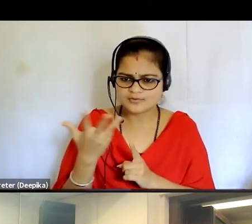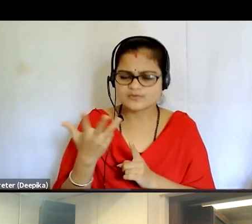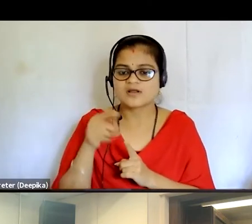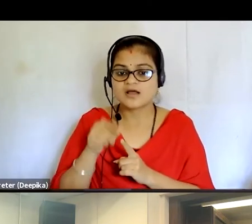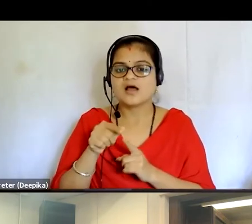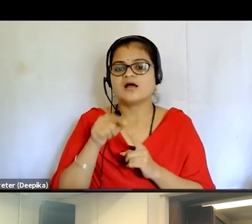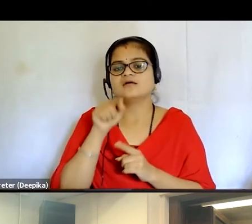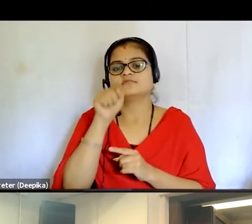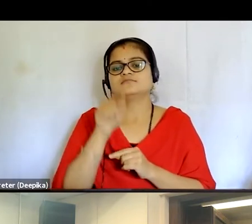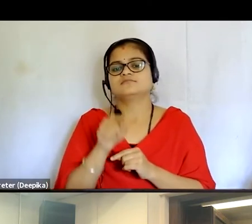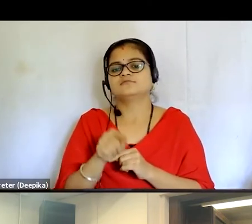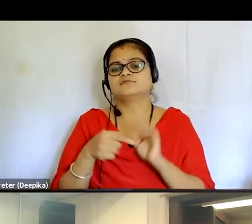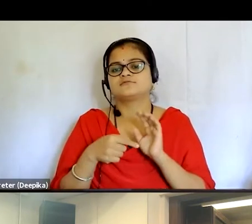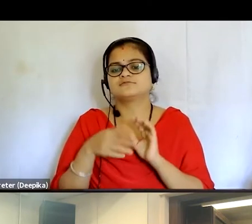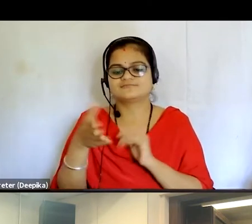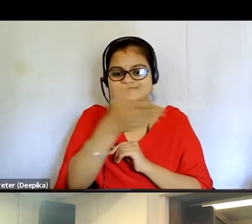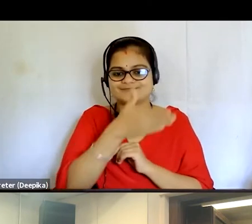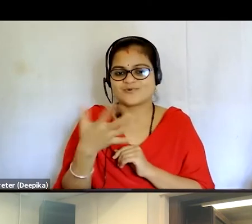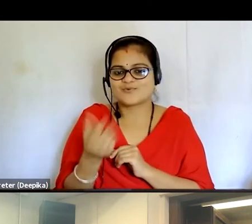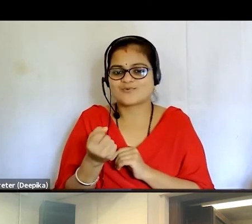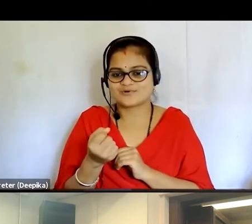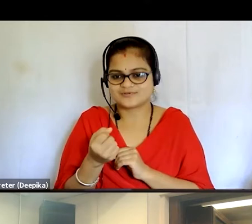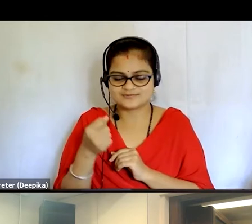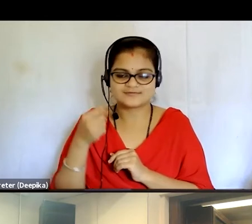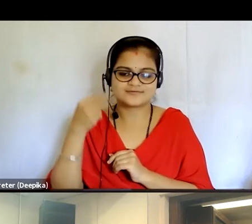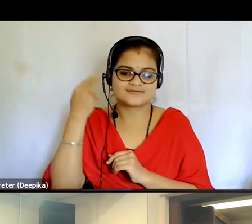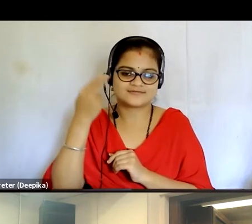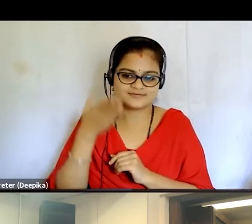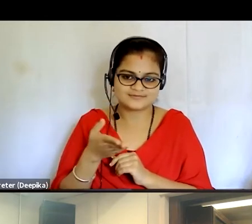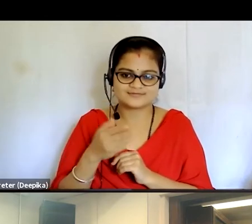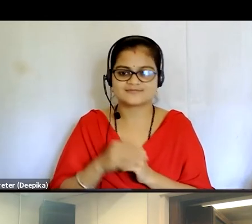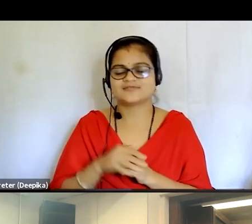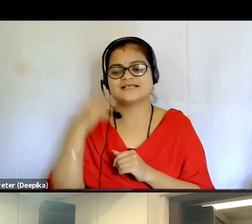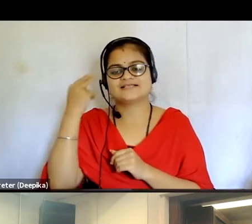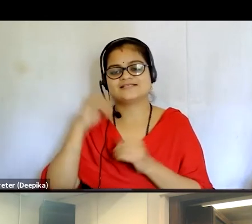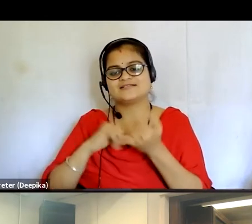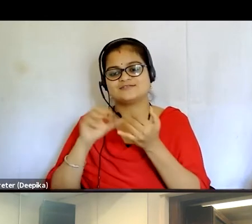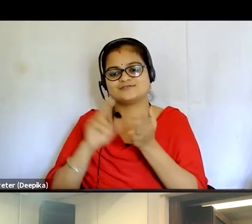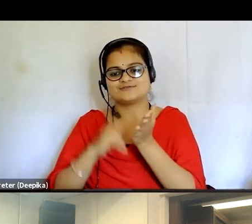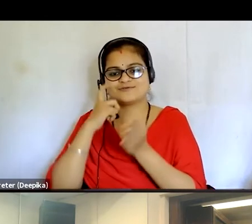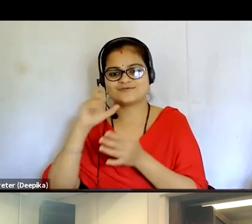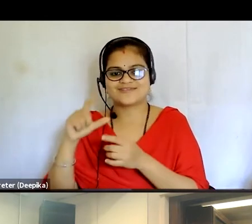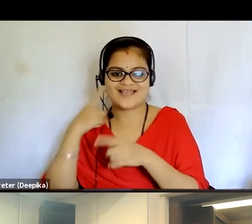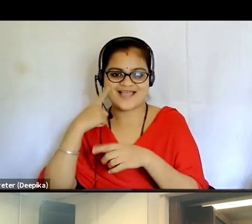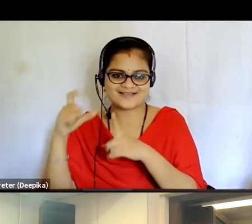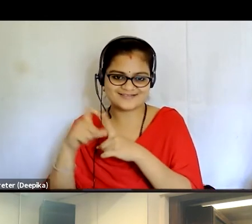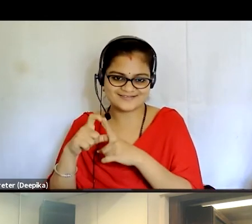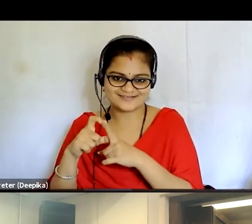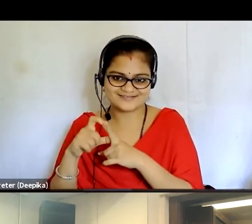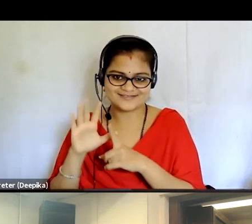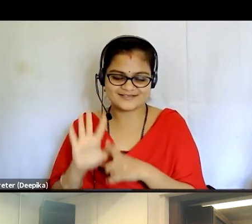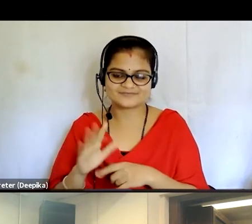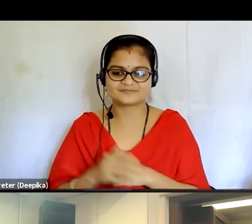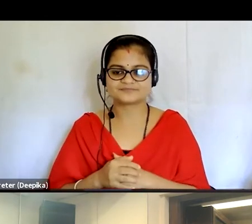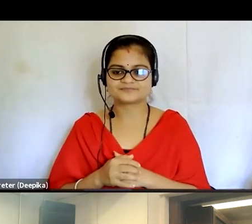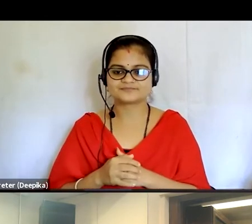touch points. And hence the need we feel for a sonic identity, and that we,